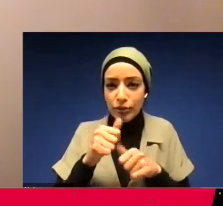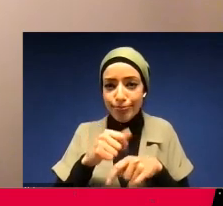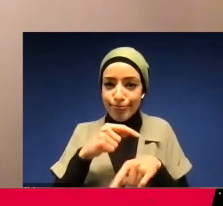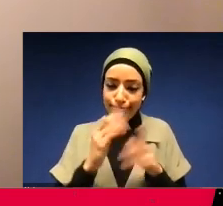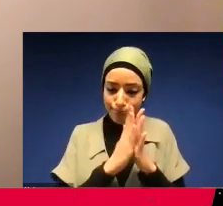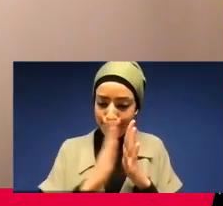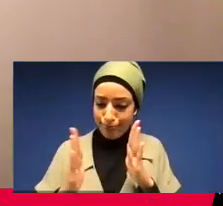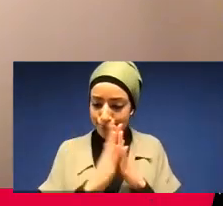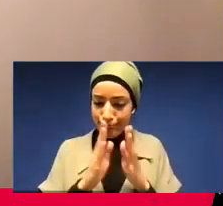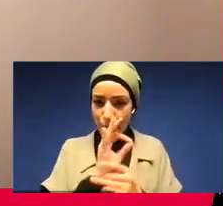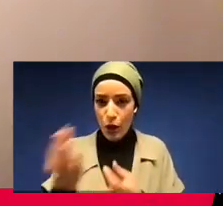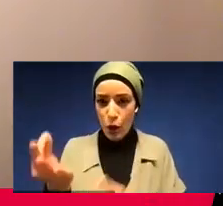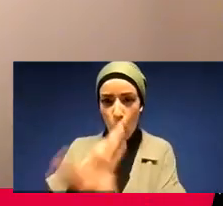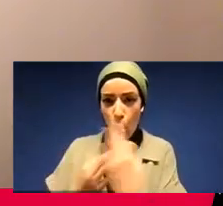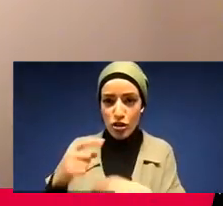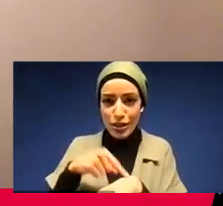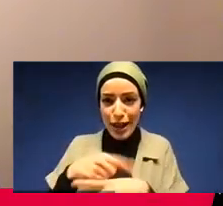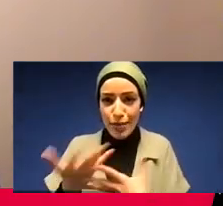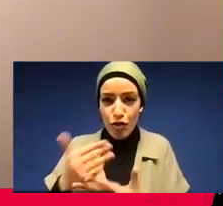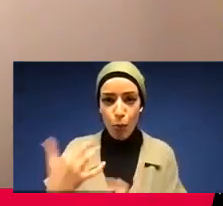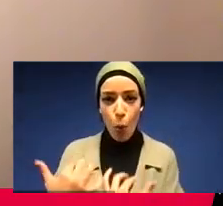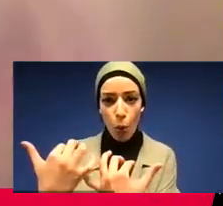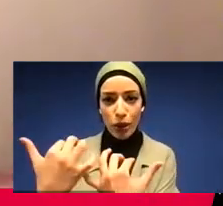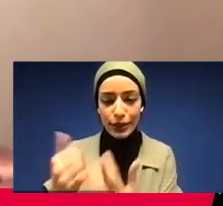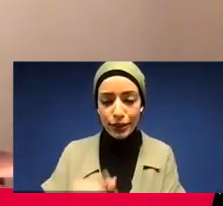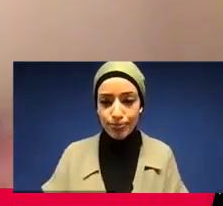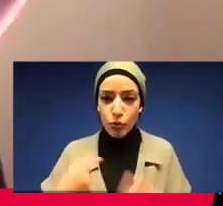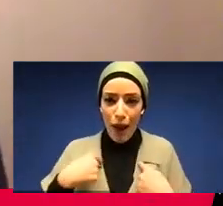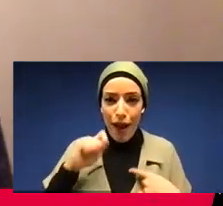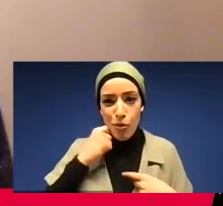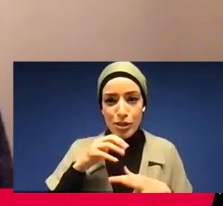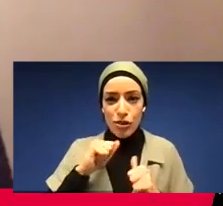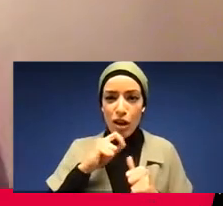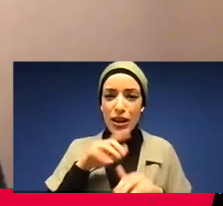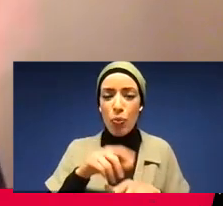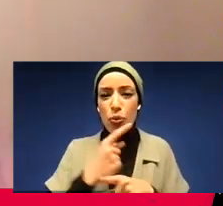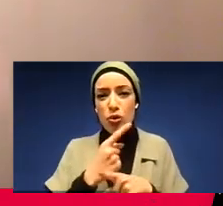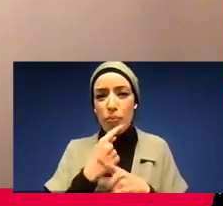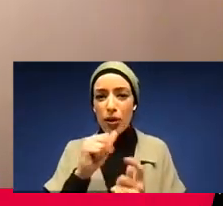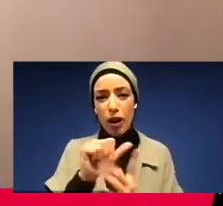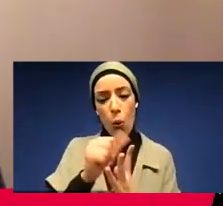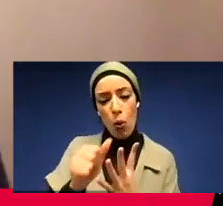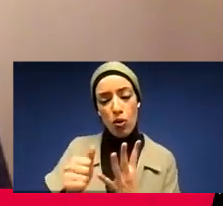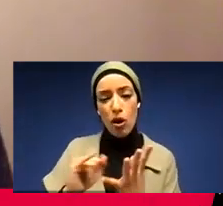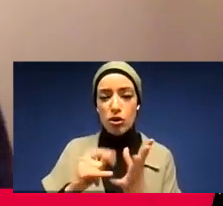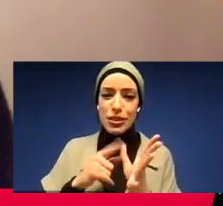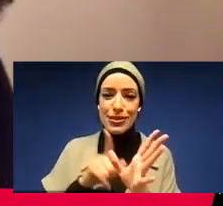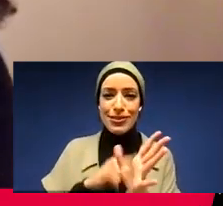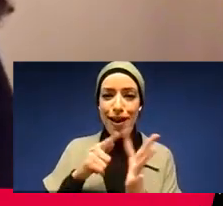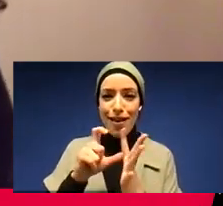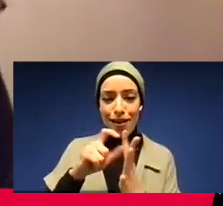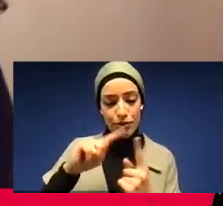the attendees. But and we'll go from the order of who spoke first. So we'll do Syed and then Adam and